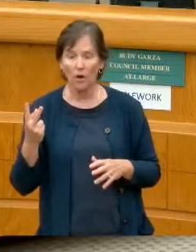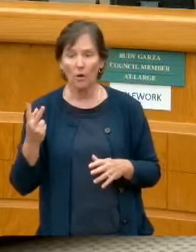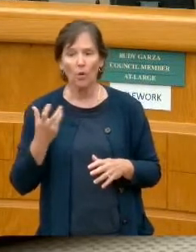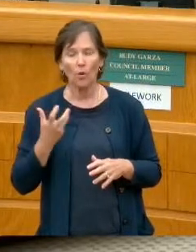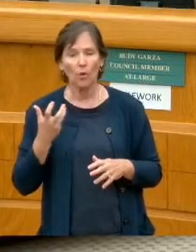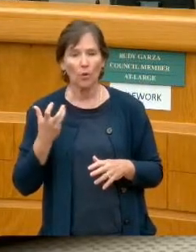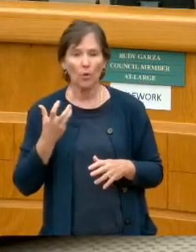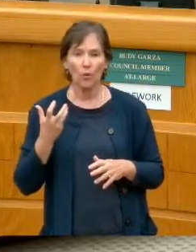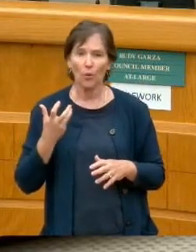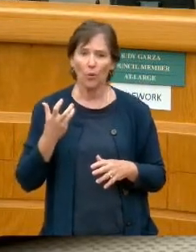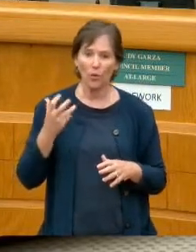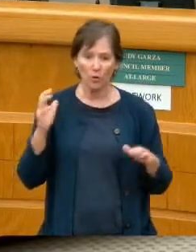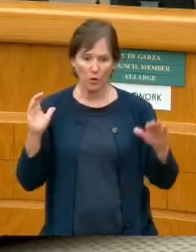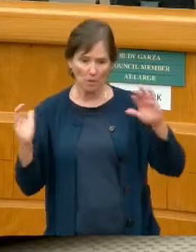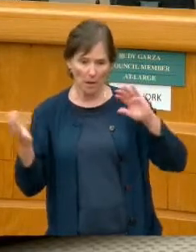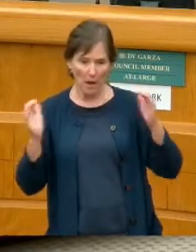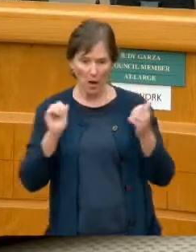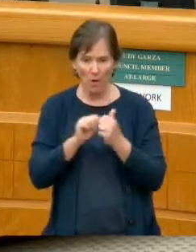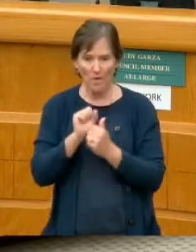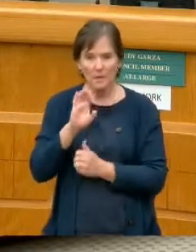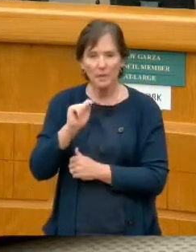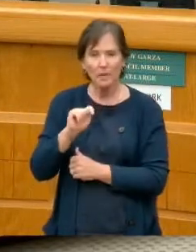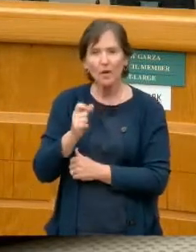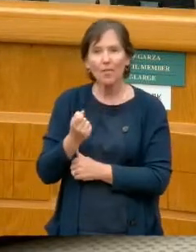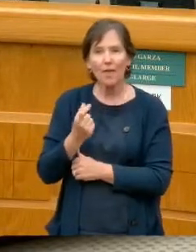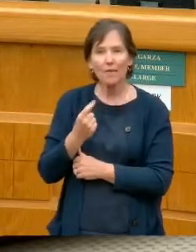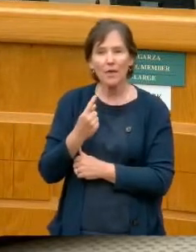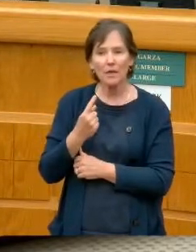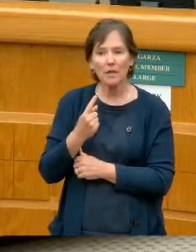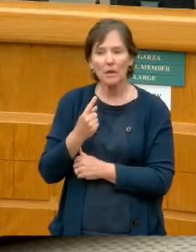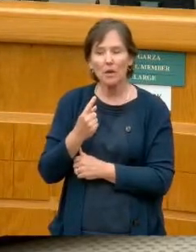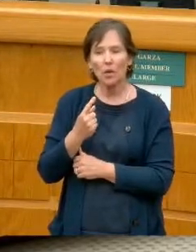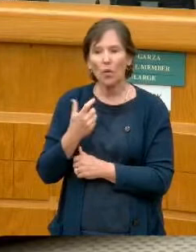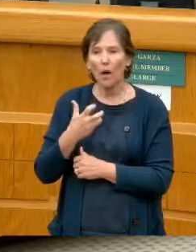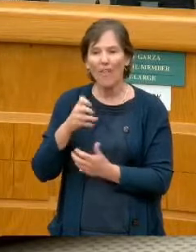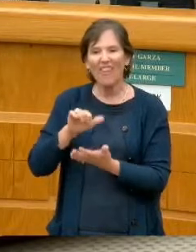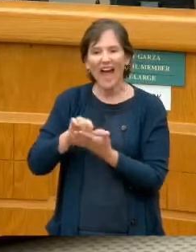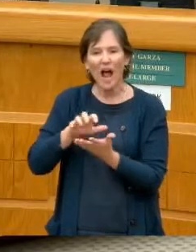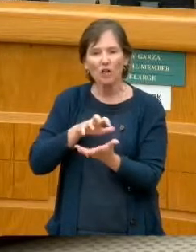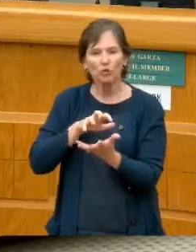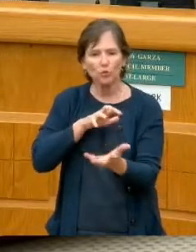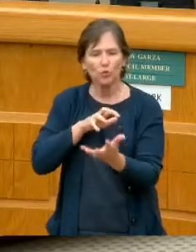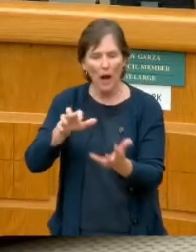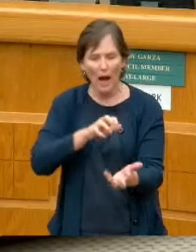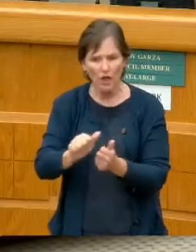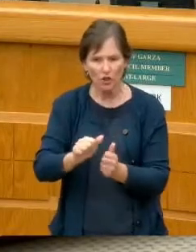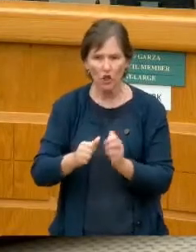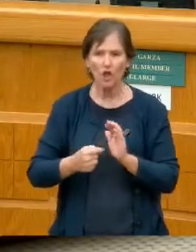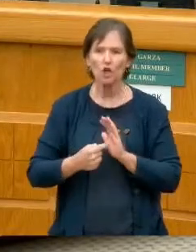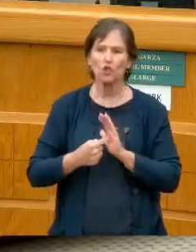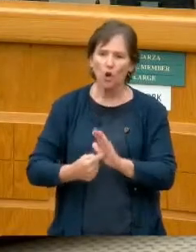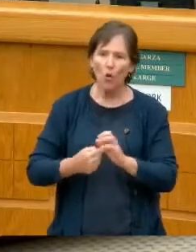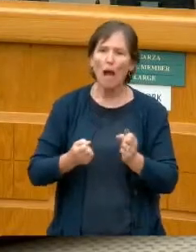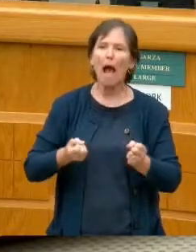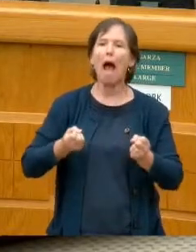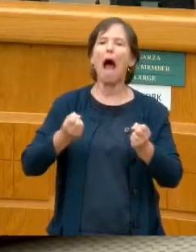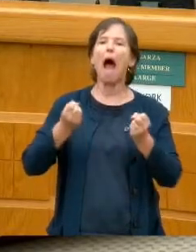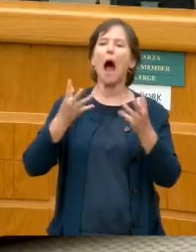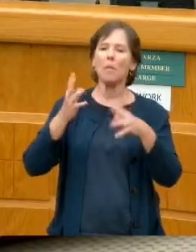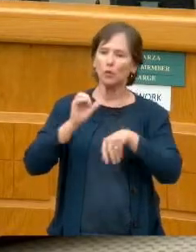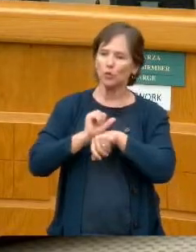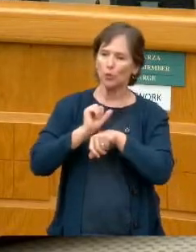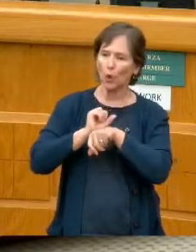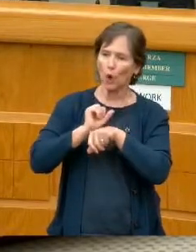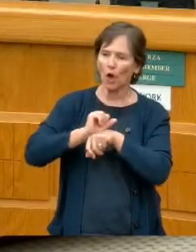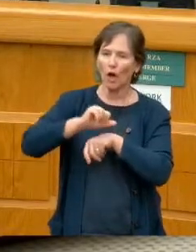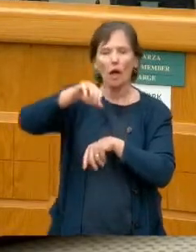to show just what the police and firefighters do every day. 2 planes hit the World Trade Center, and we lost 343 guys, and suddenly we